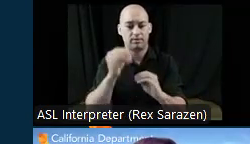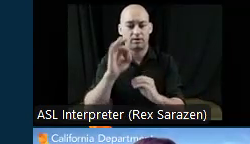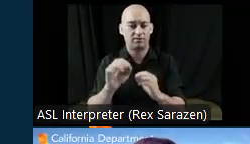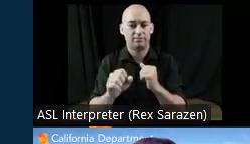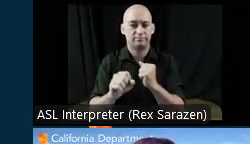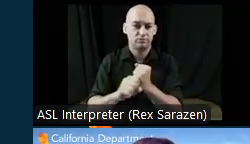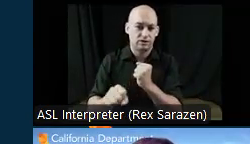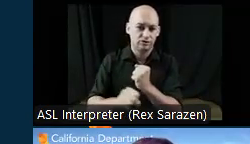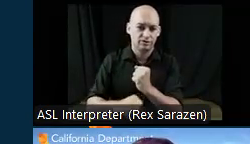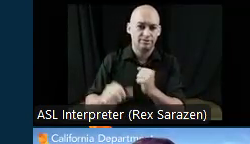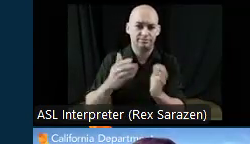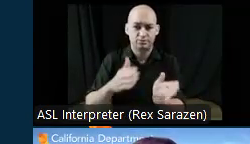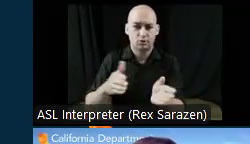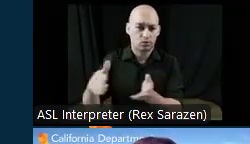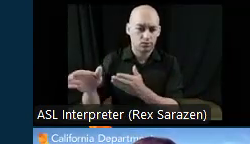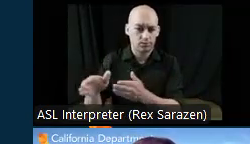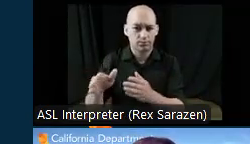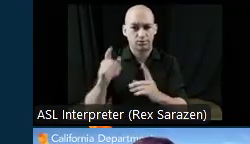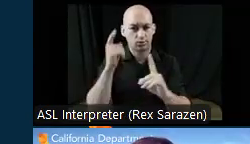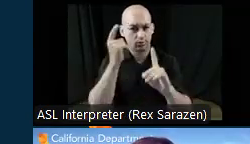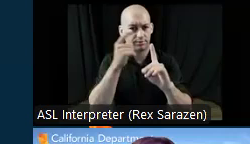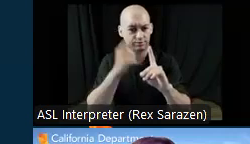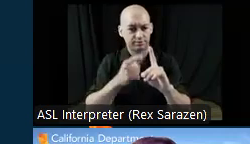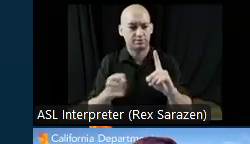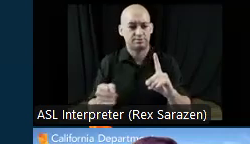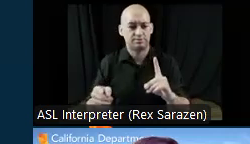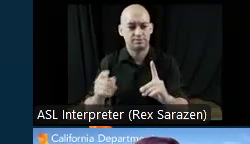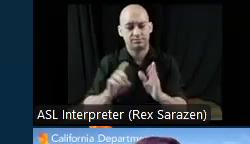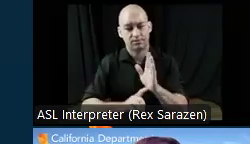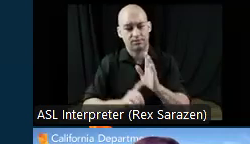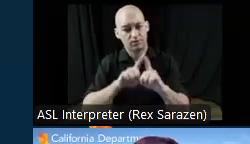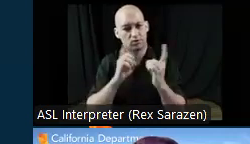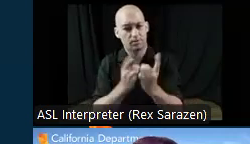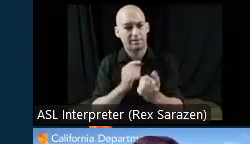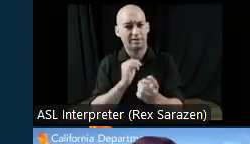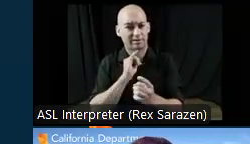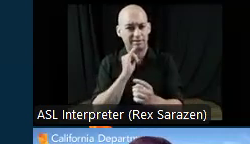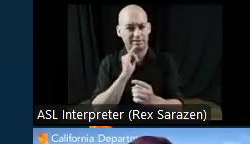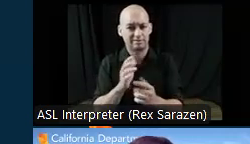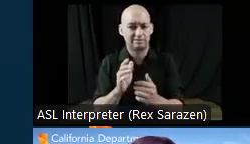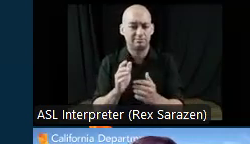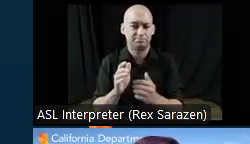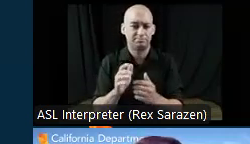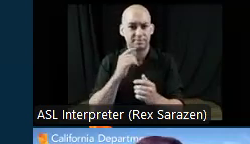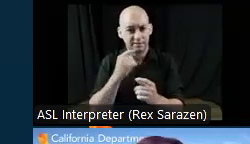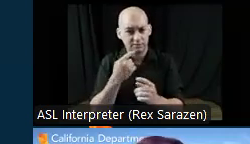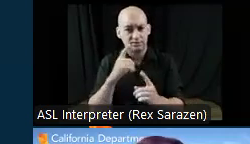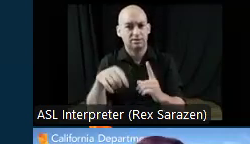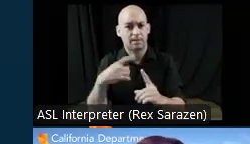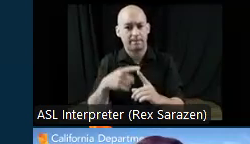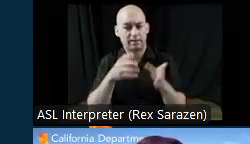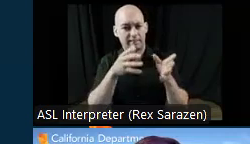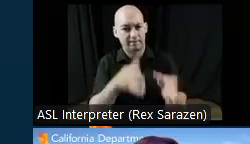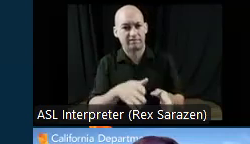goals and initiatives that I think the department is really being intentional about weaving that